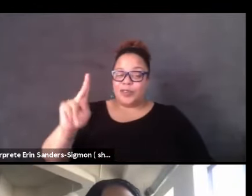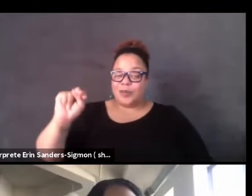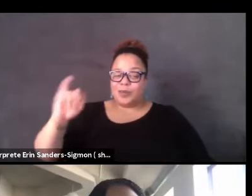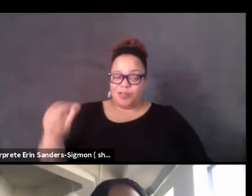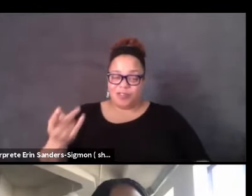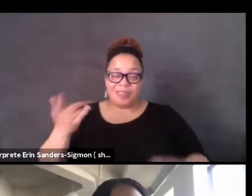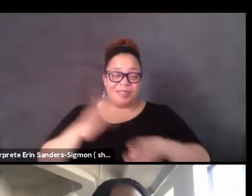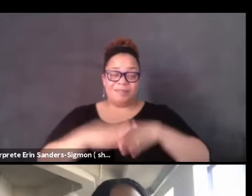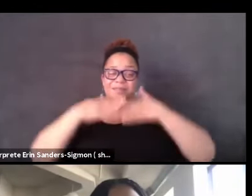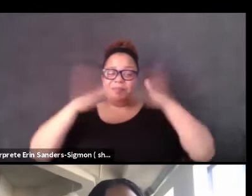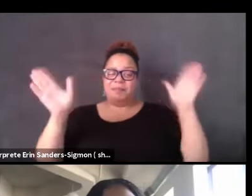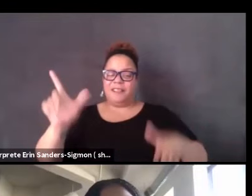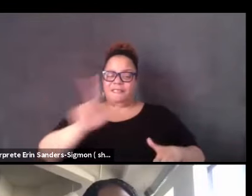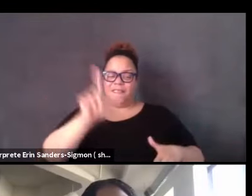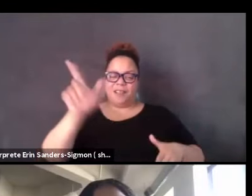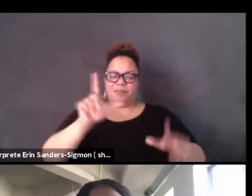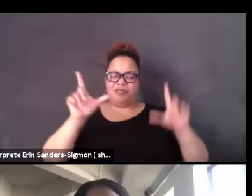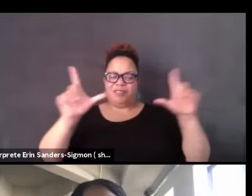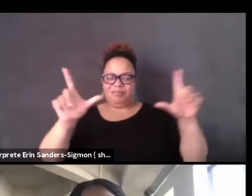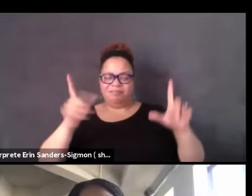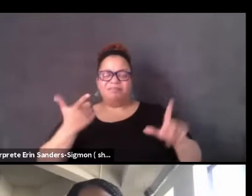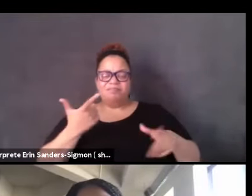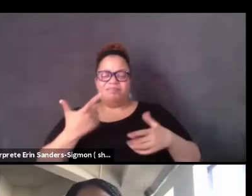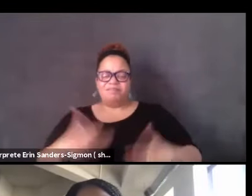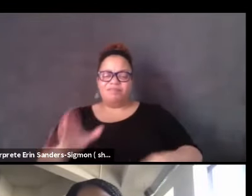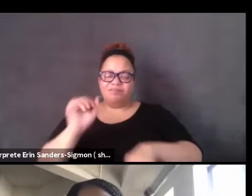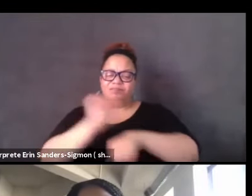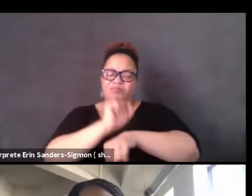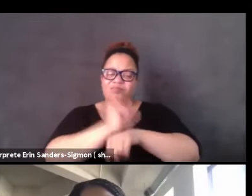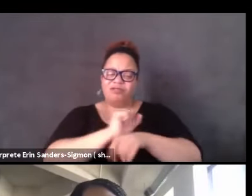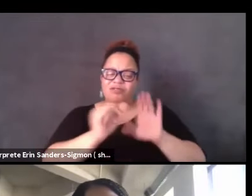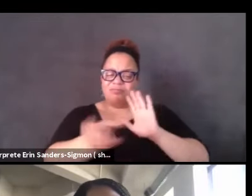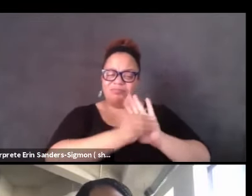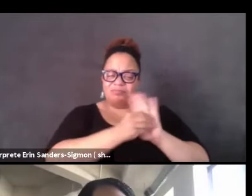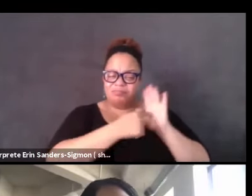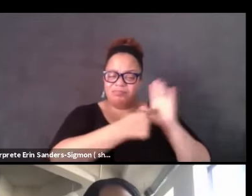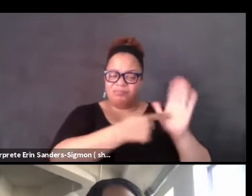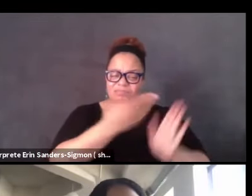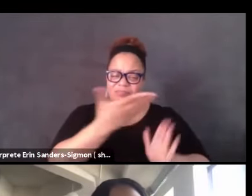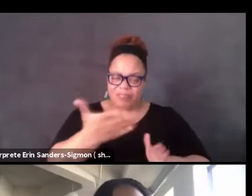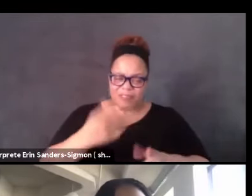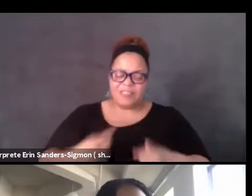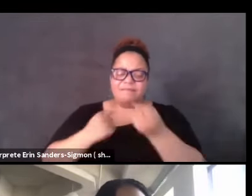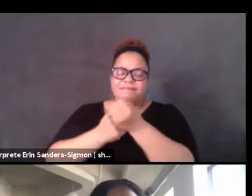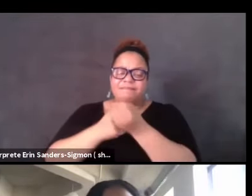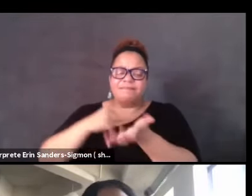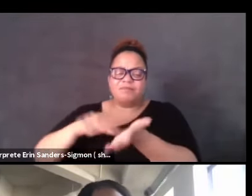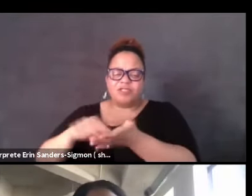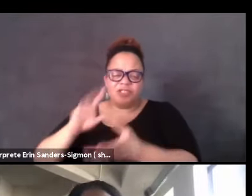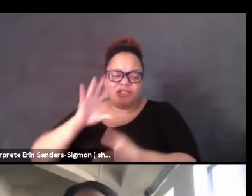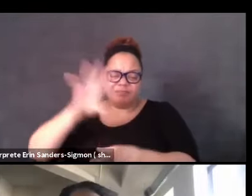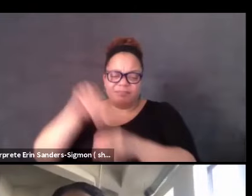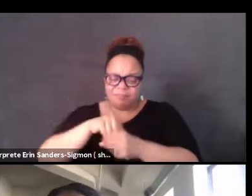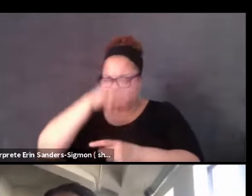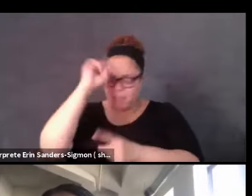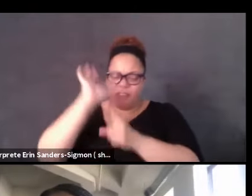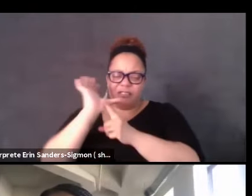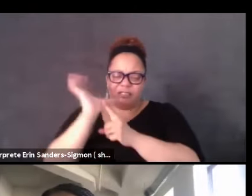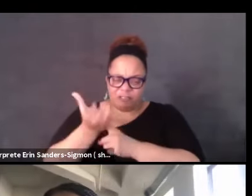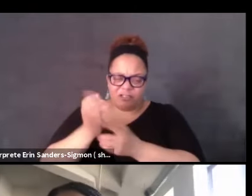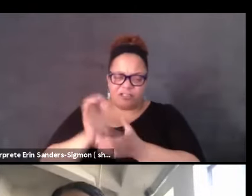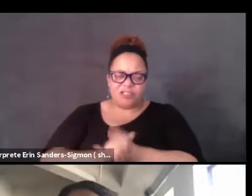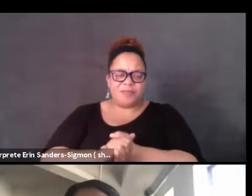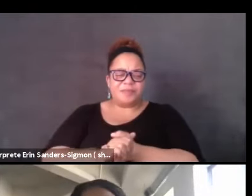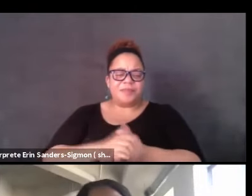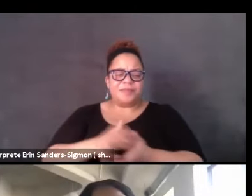like the Schomburg Center for Research in Black Culture, the Free Black Women's Library, the Benek Rare Book and Manuscript Library at Yale,